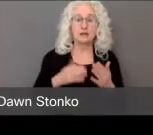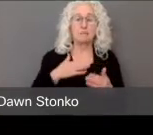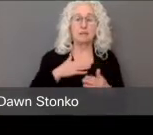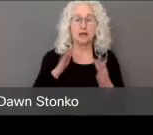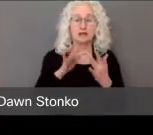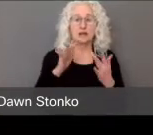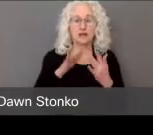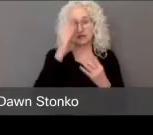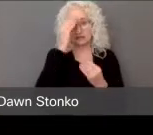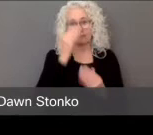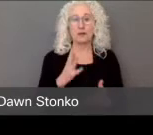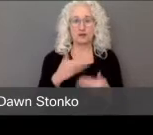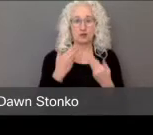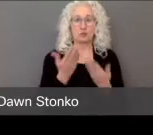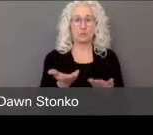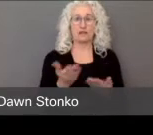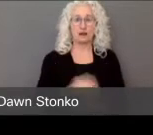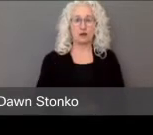slide, please.